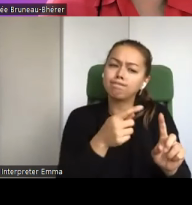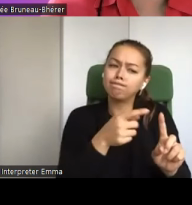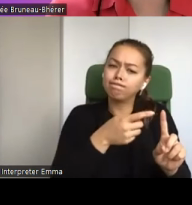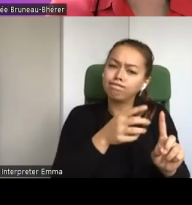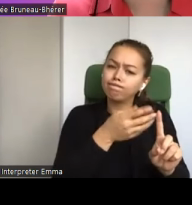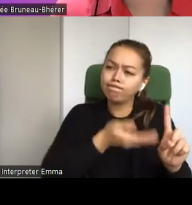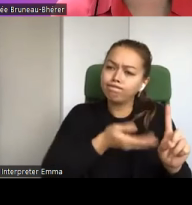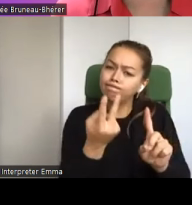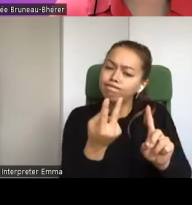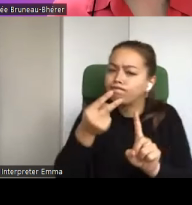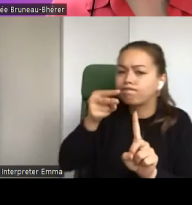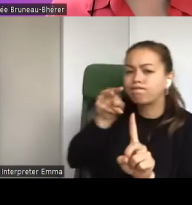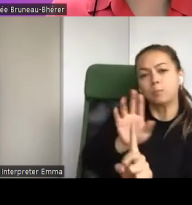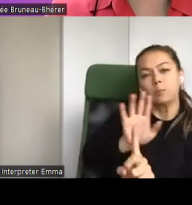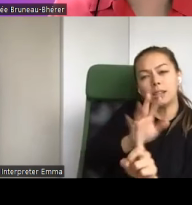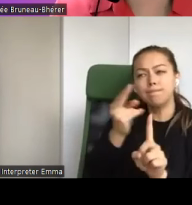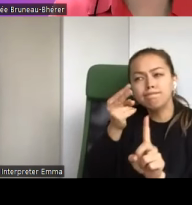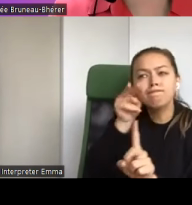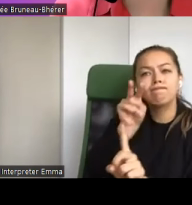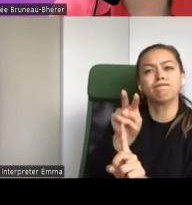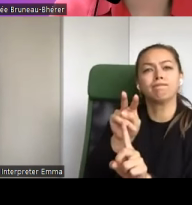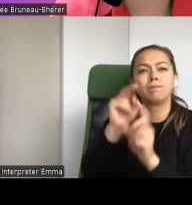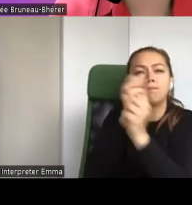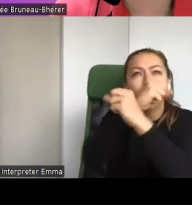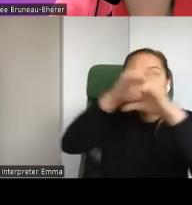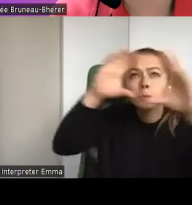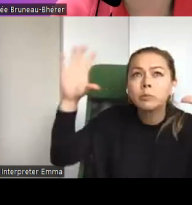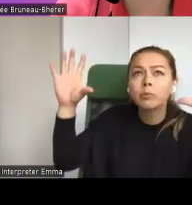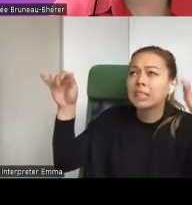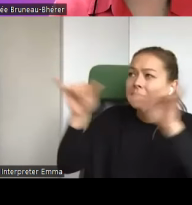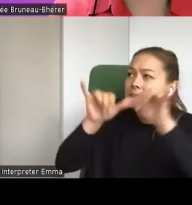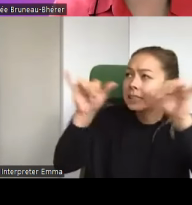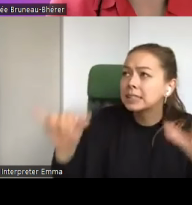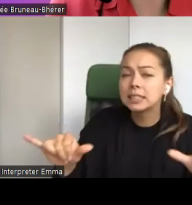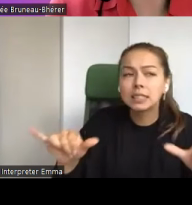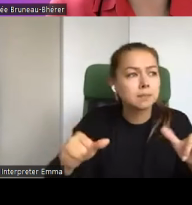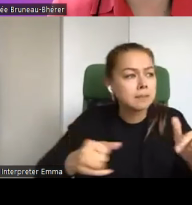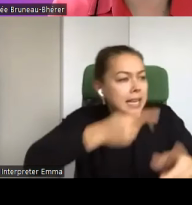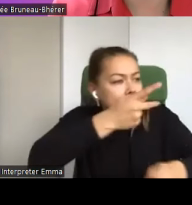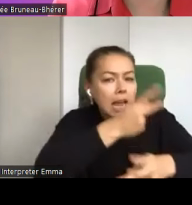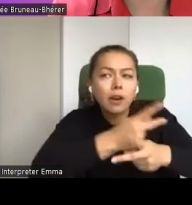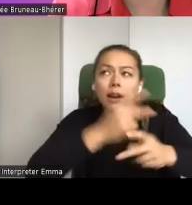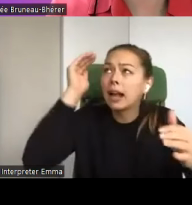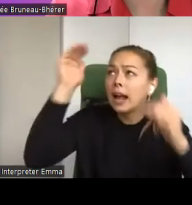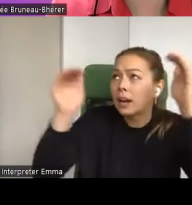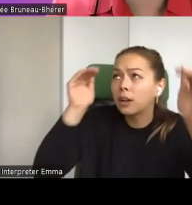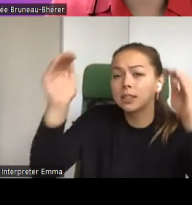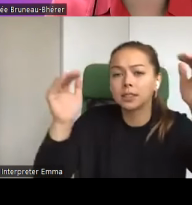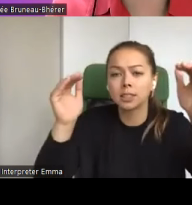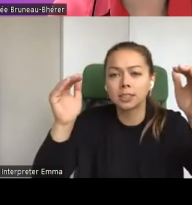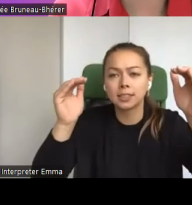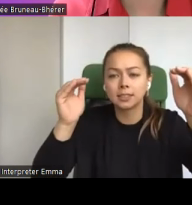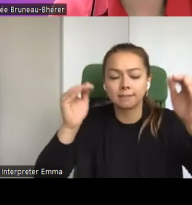act as a system, as adults, as caring adults, to avoid re-traumatizing this child. We really have to understand